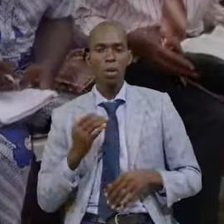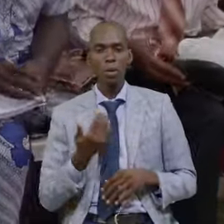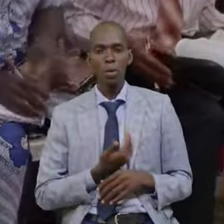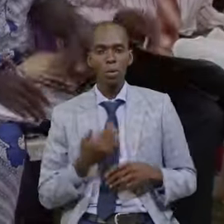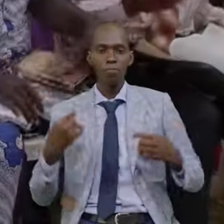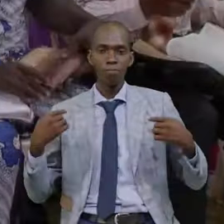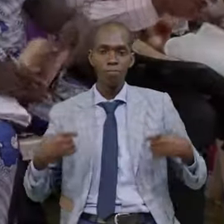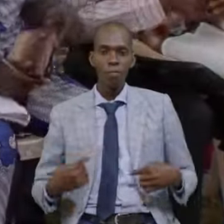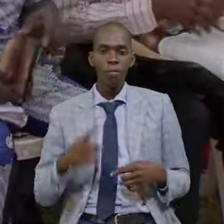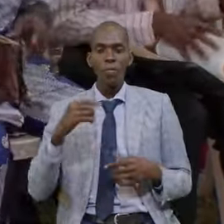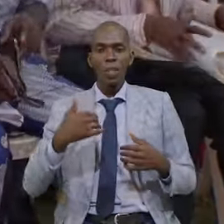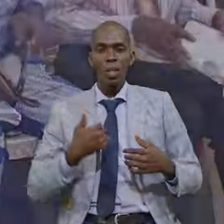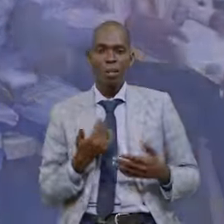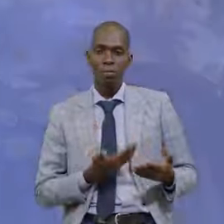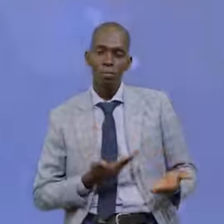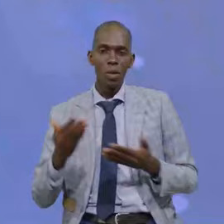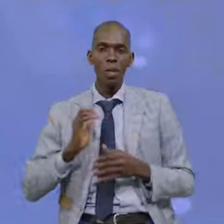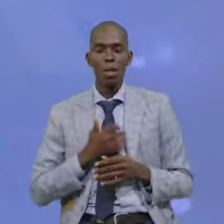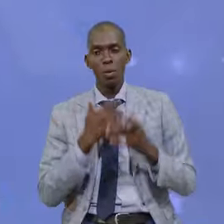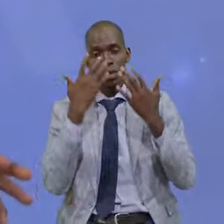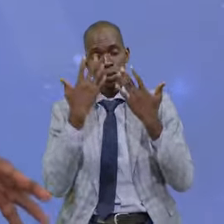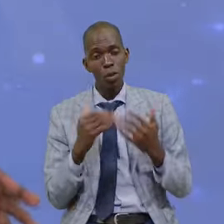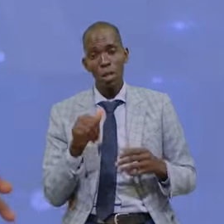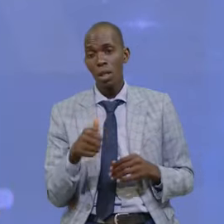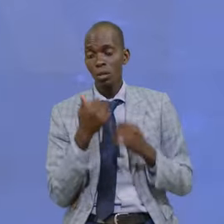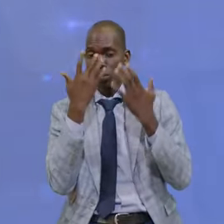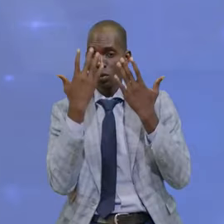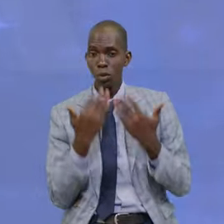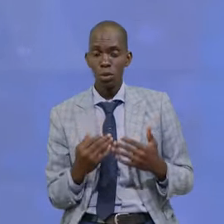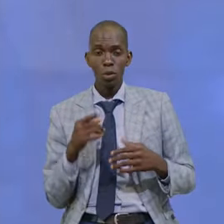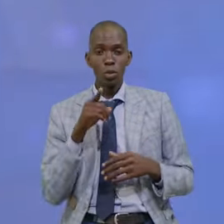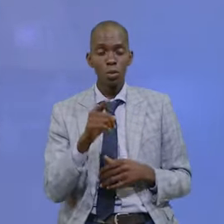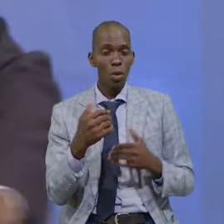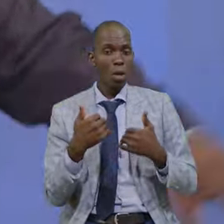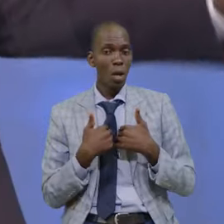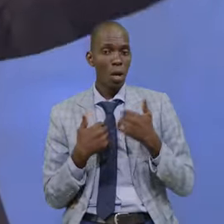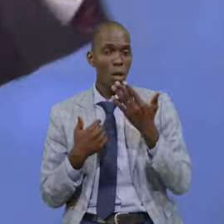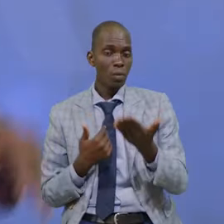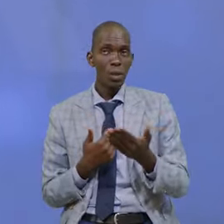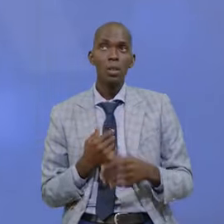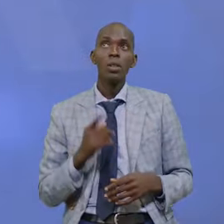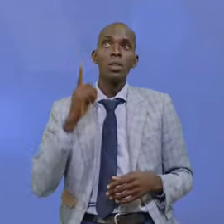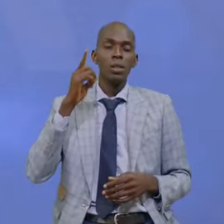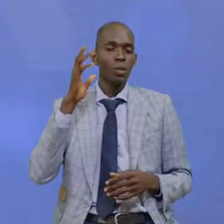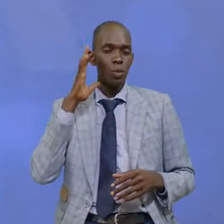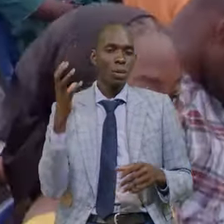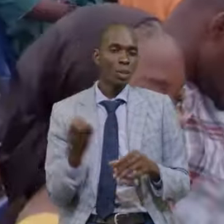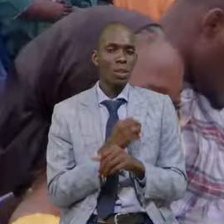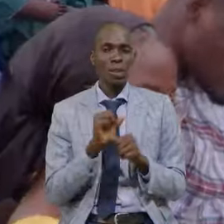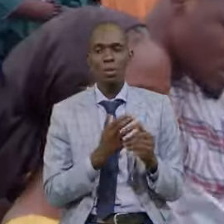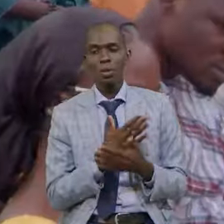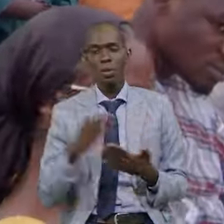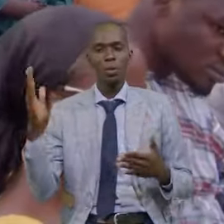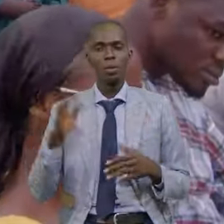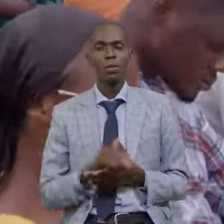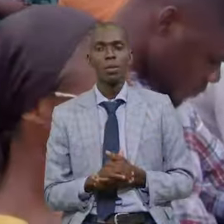carried our sorrows. Any sorrow you have there, he'll carry everything away.